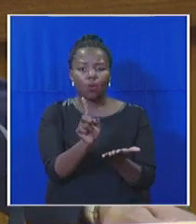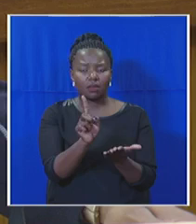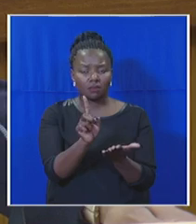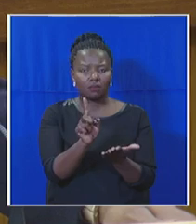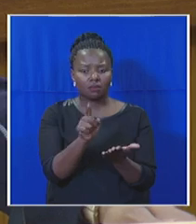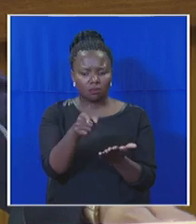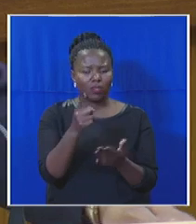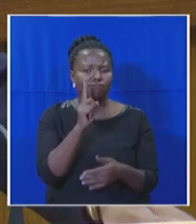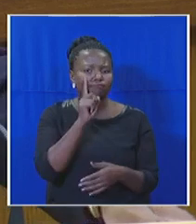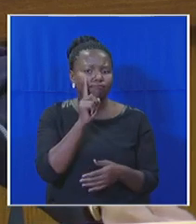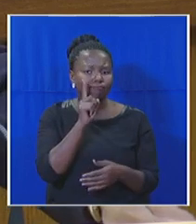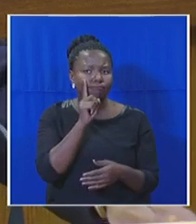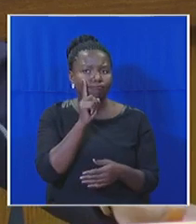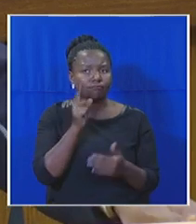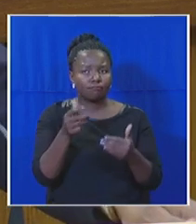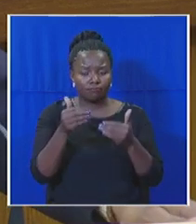regard